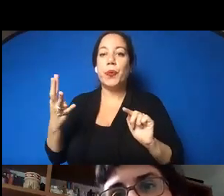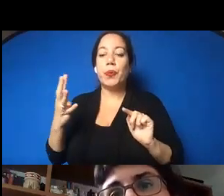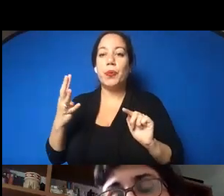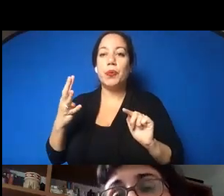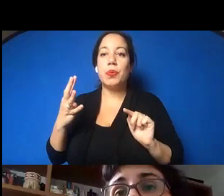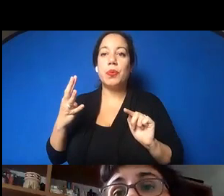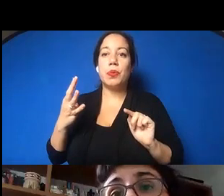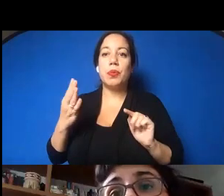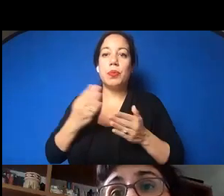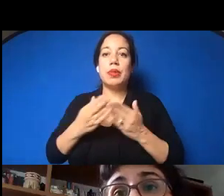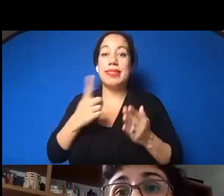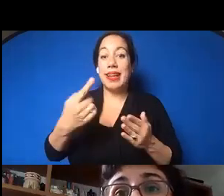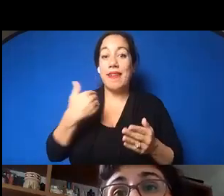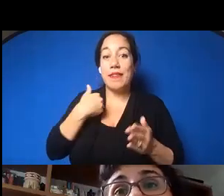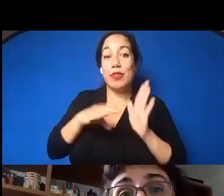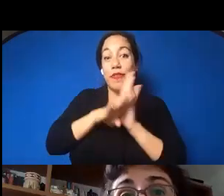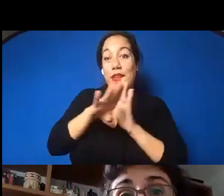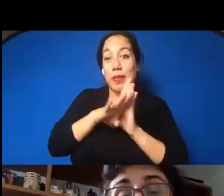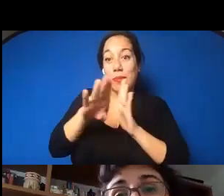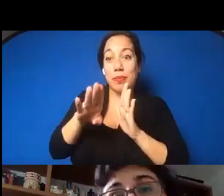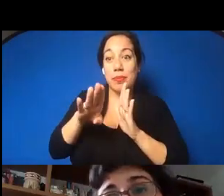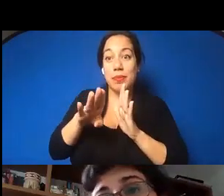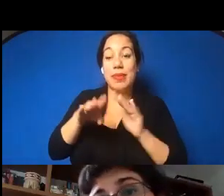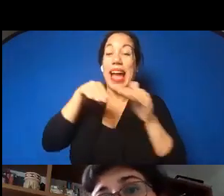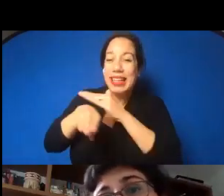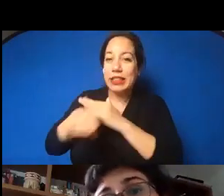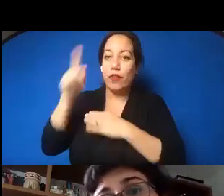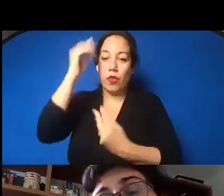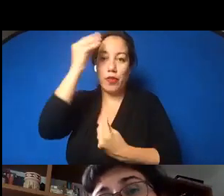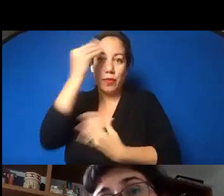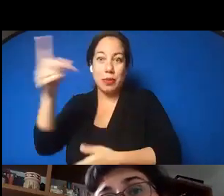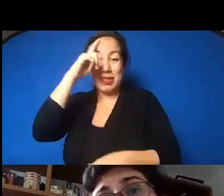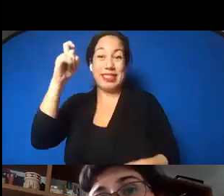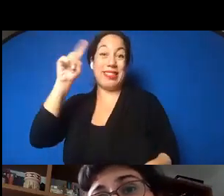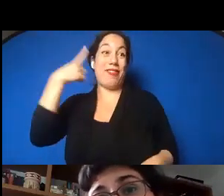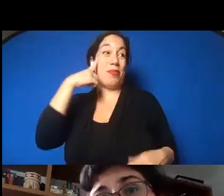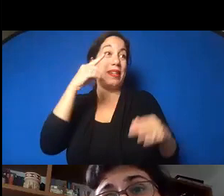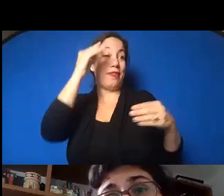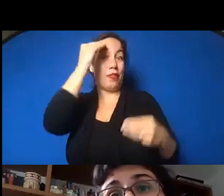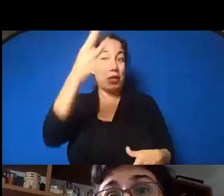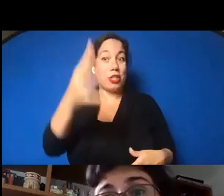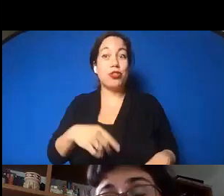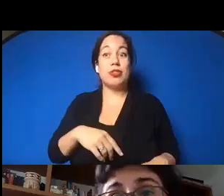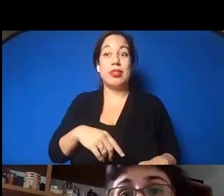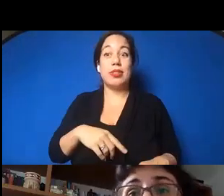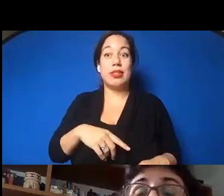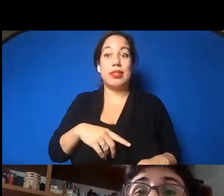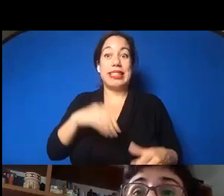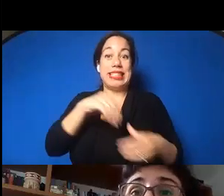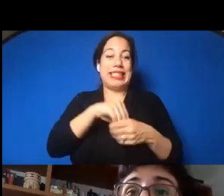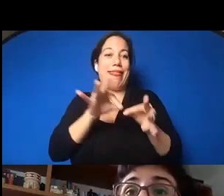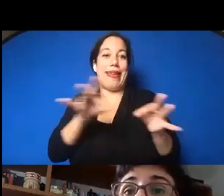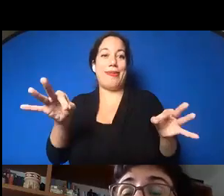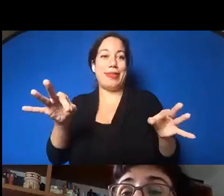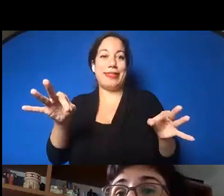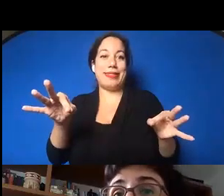are having also to develop, to access information, because the governmental information and media information is in a language